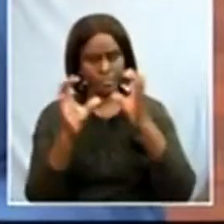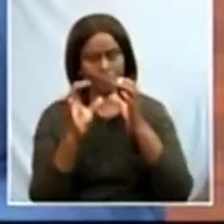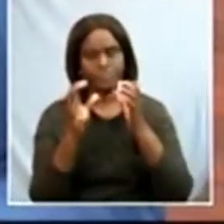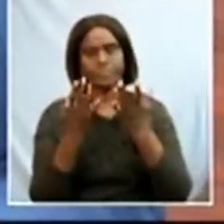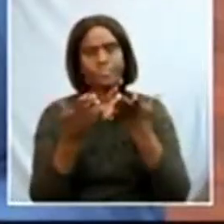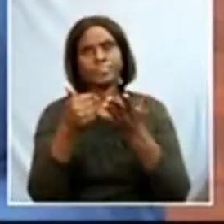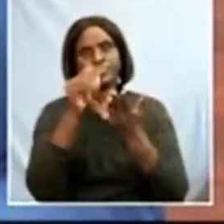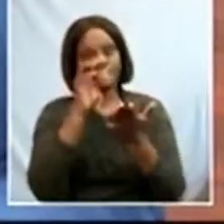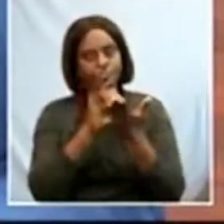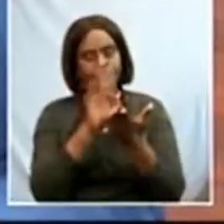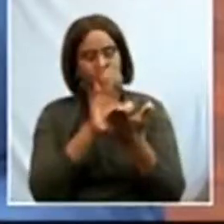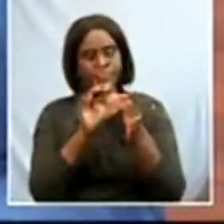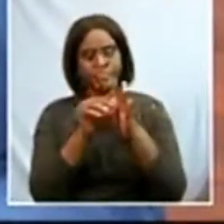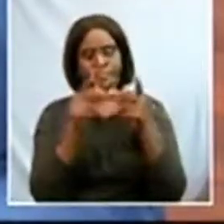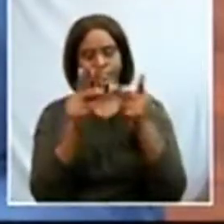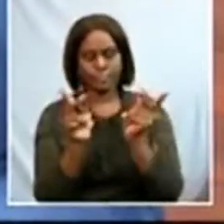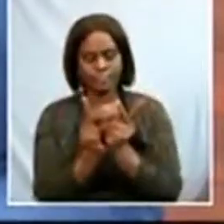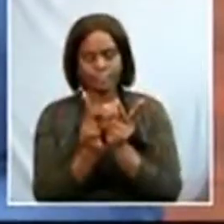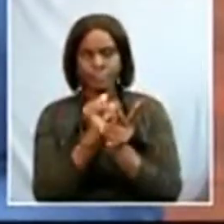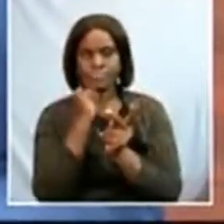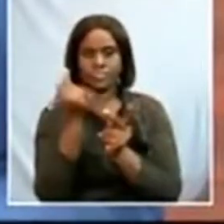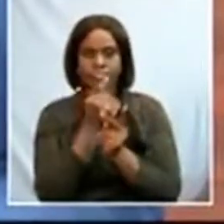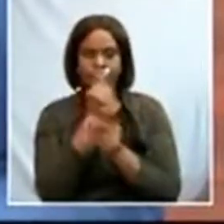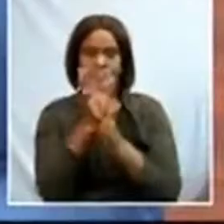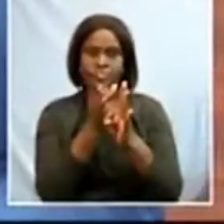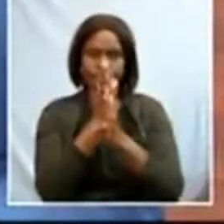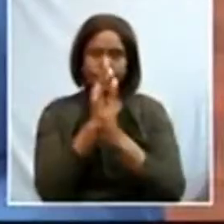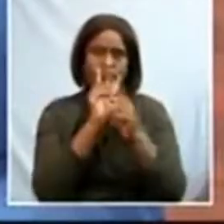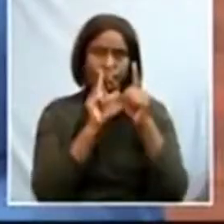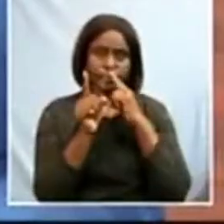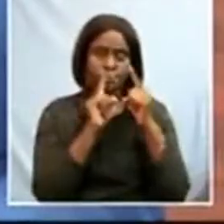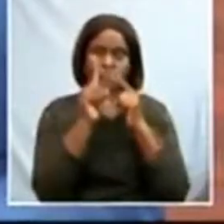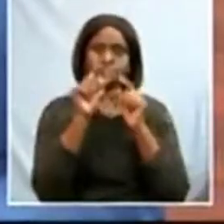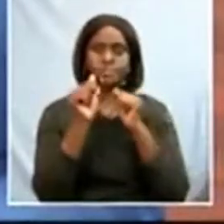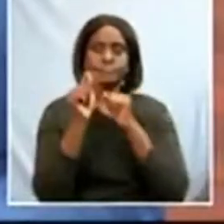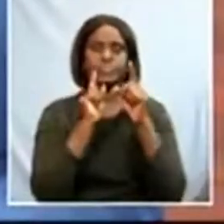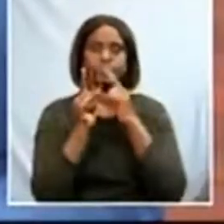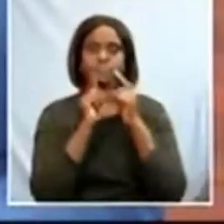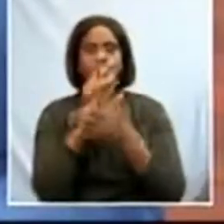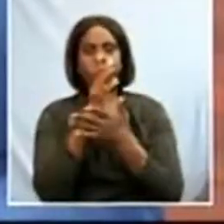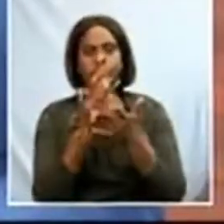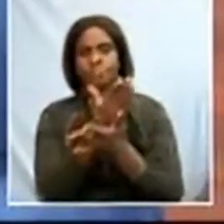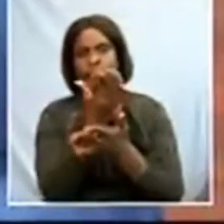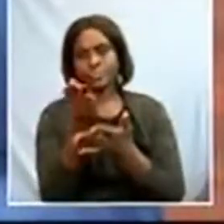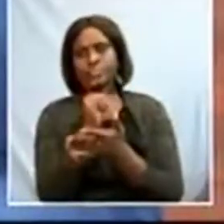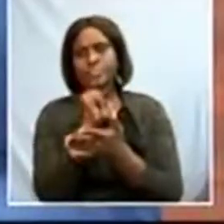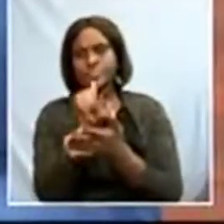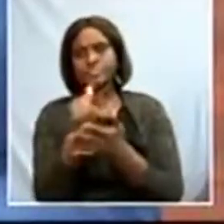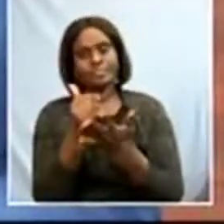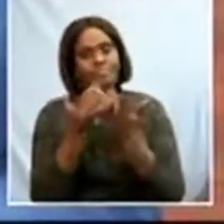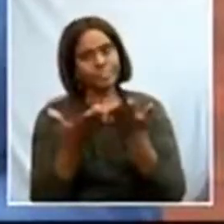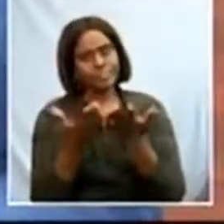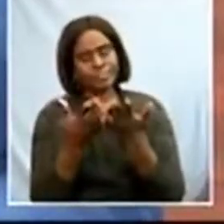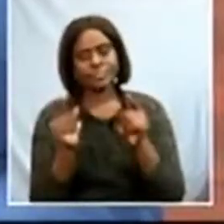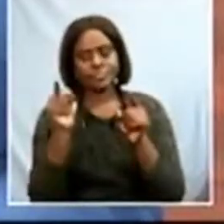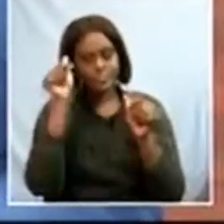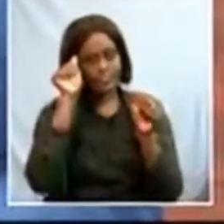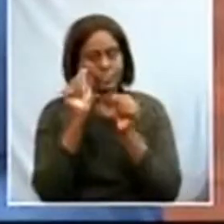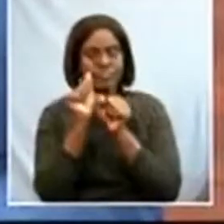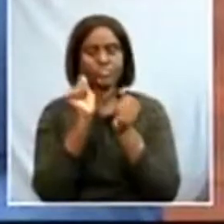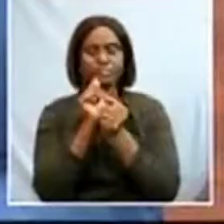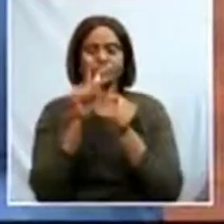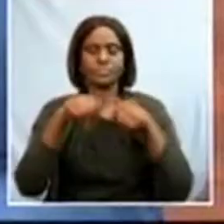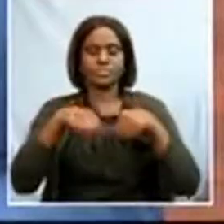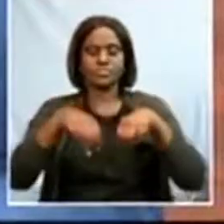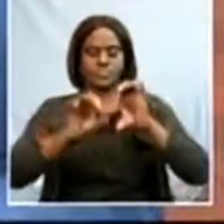that you are putting in place, apart from engaging them? You may engage them, but some of them may not actually agree with you. They